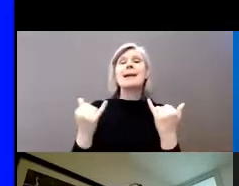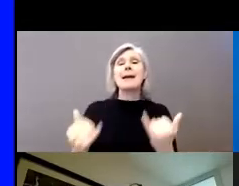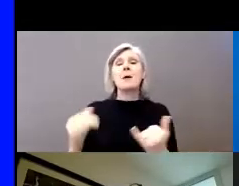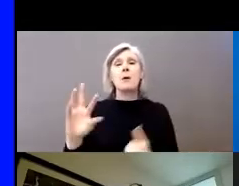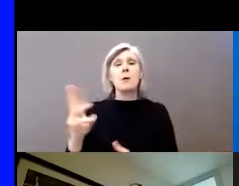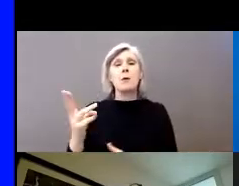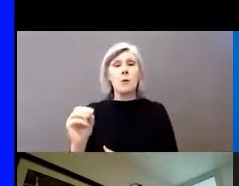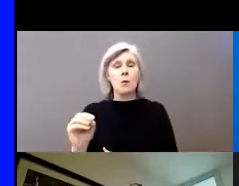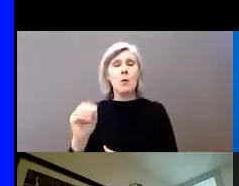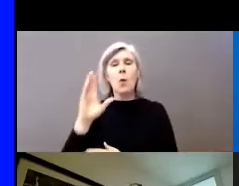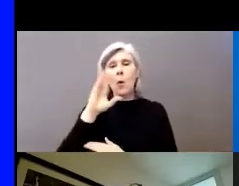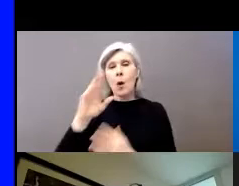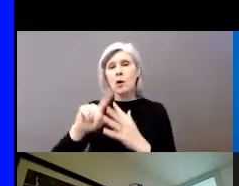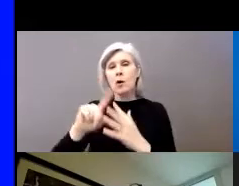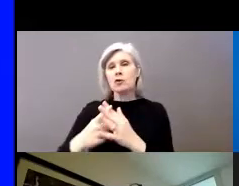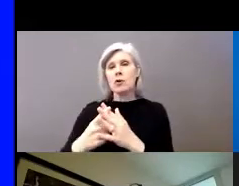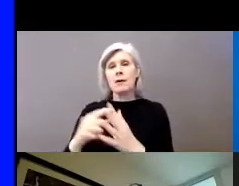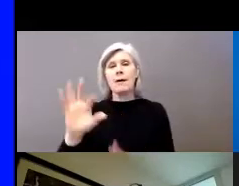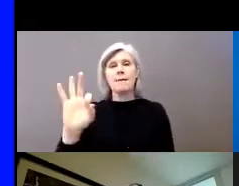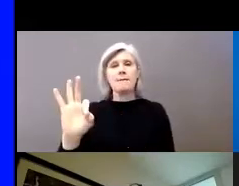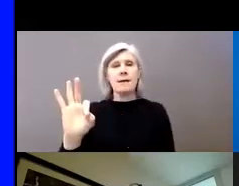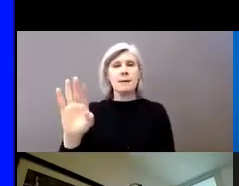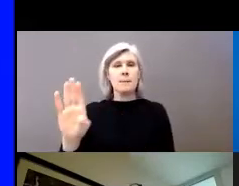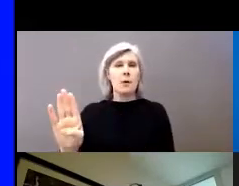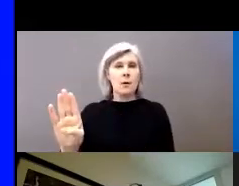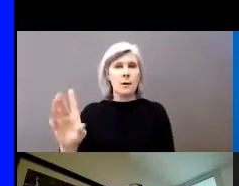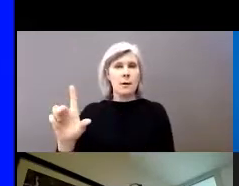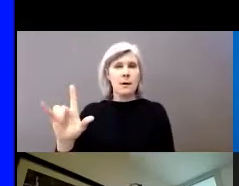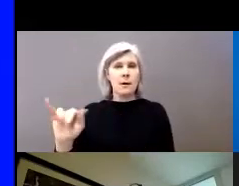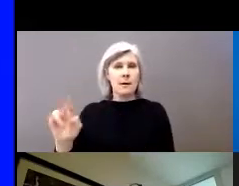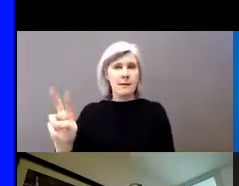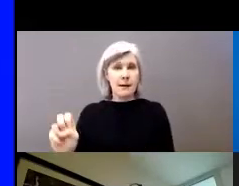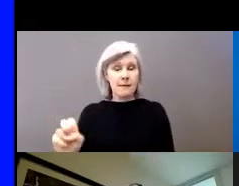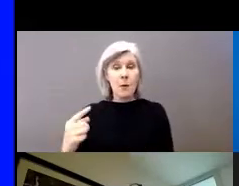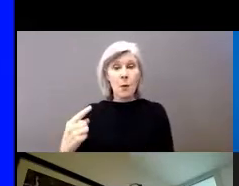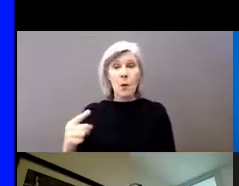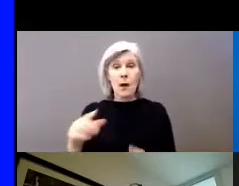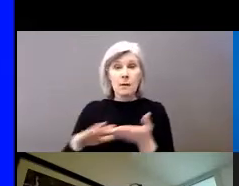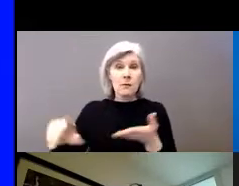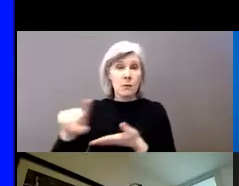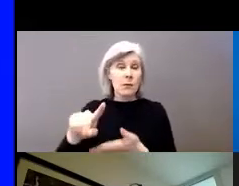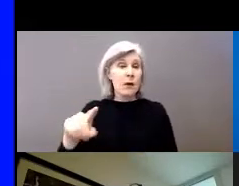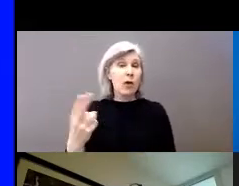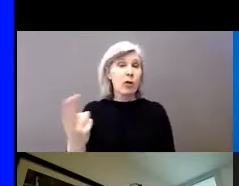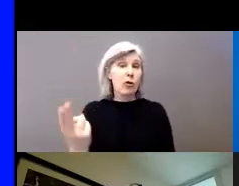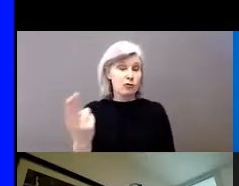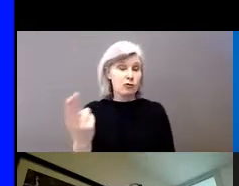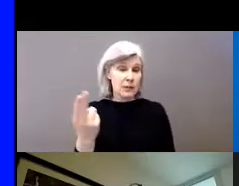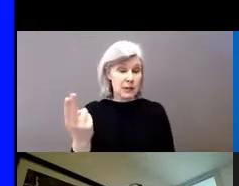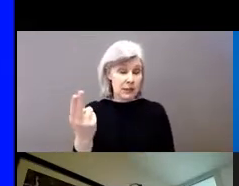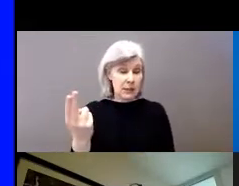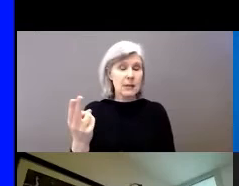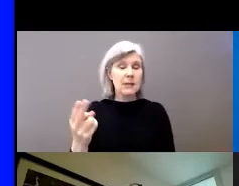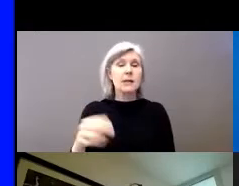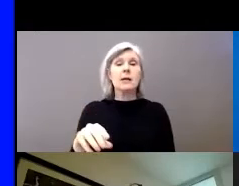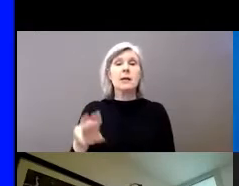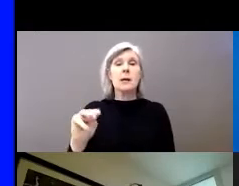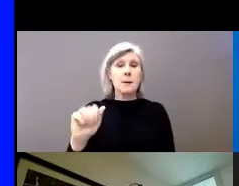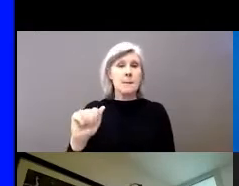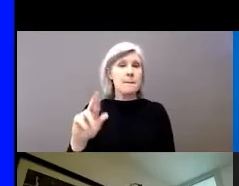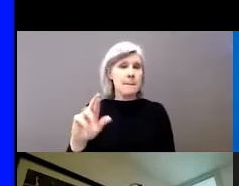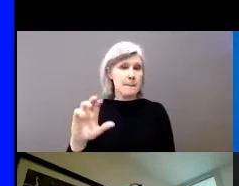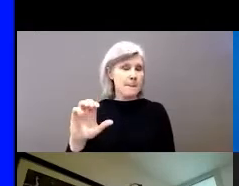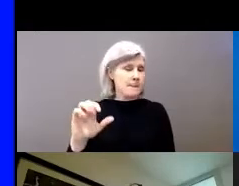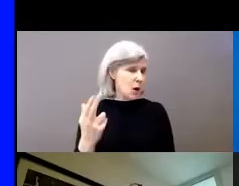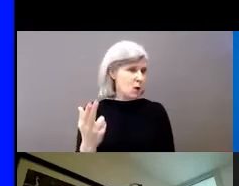next Thursday on the 25th of March at 3 p.m. CET time. And in this Facebook Live, we really